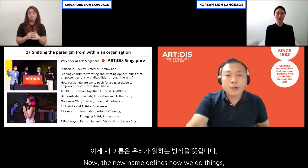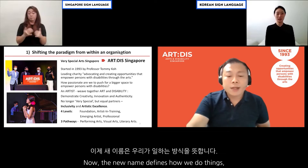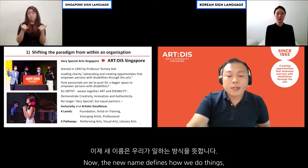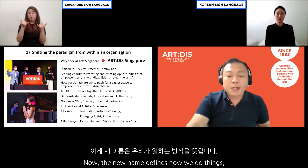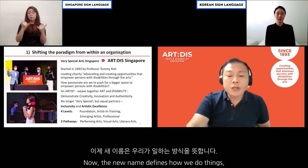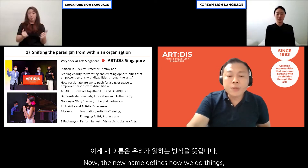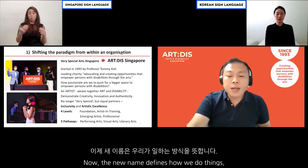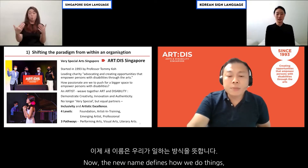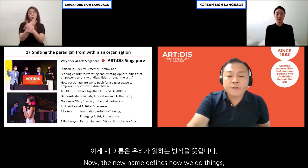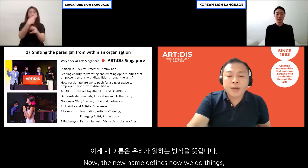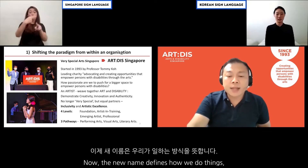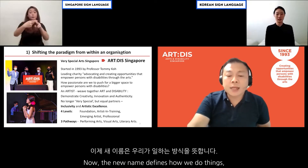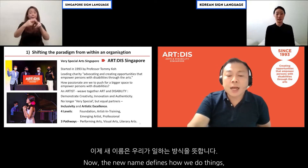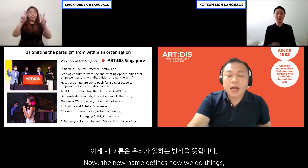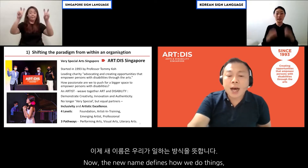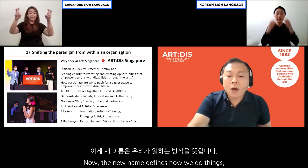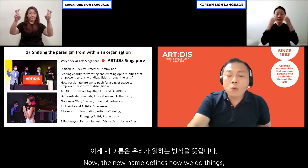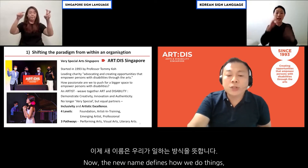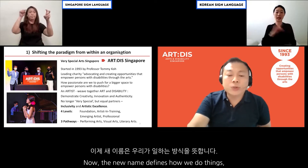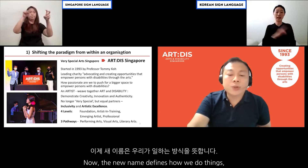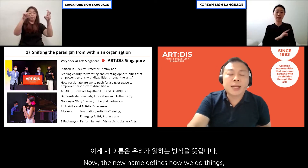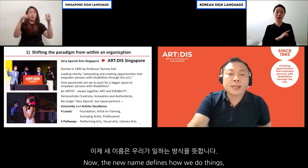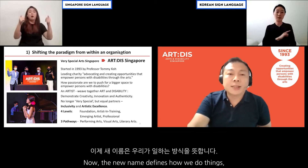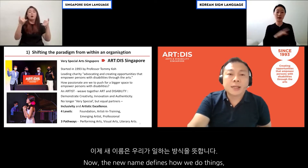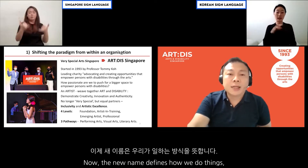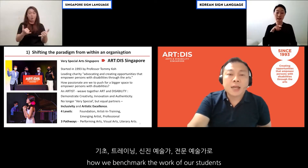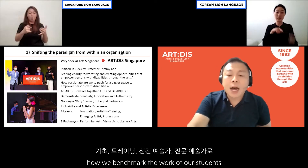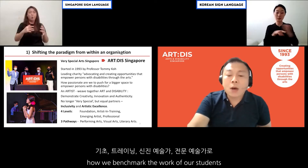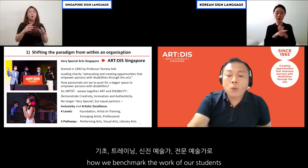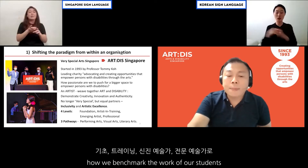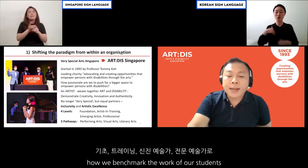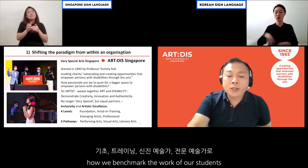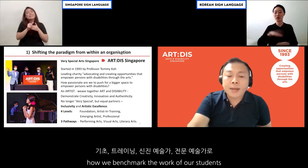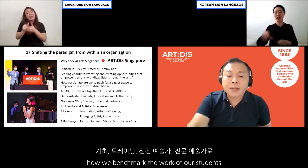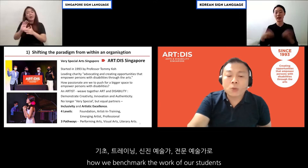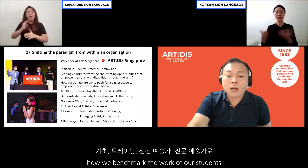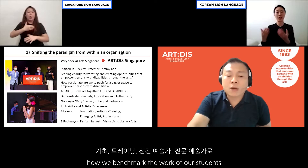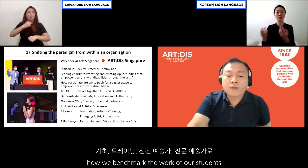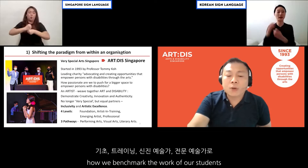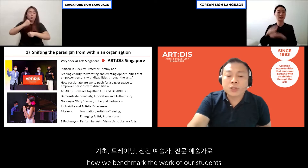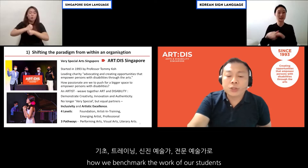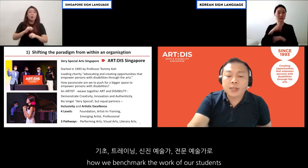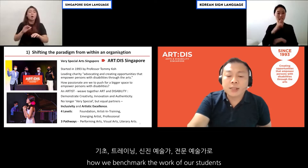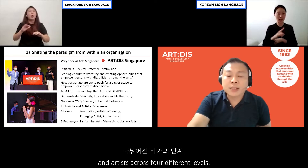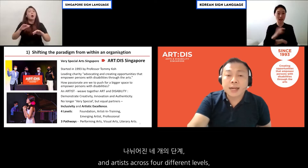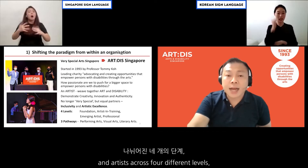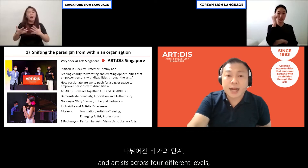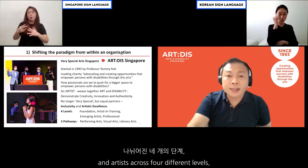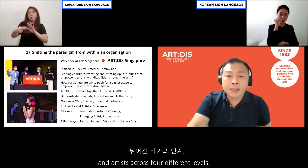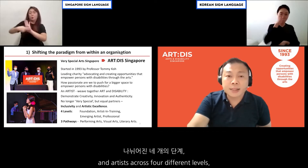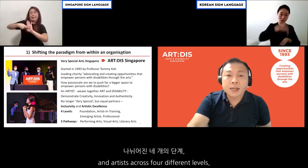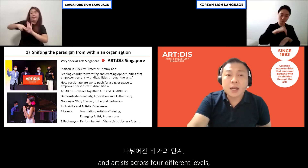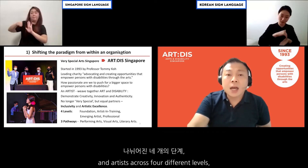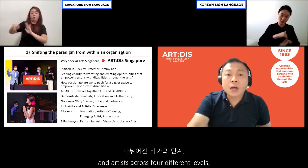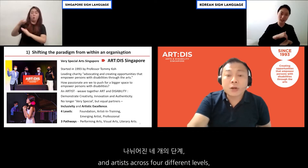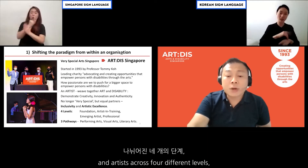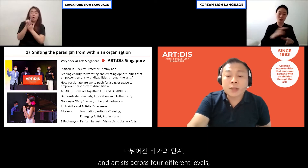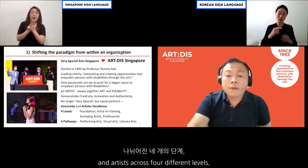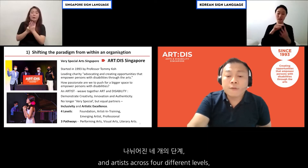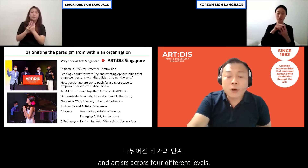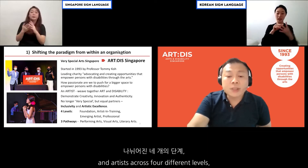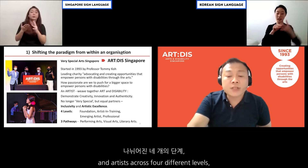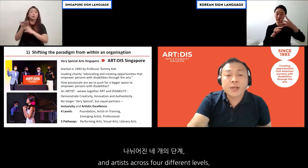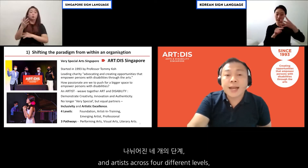Now, the new name defines how we do things, how we benchmark the work of our students and artists